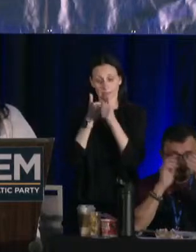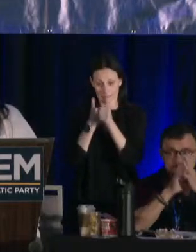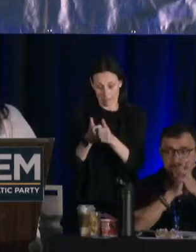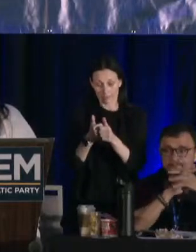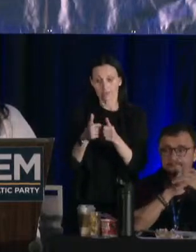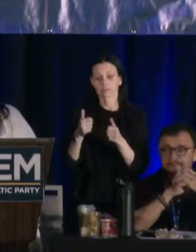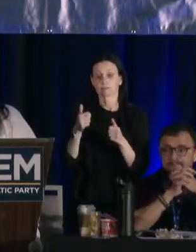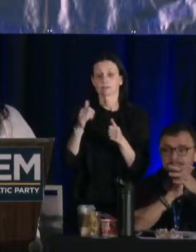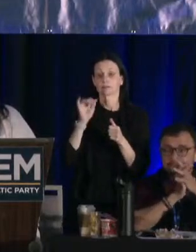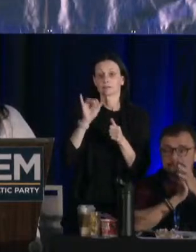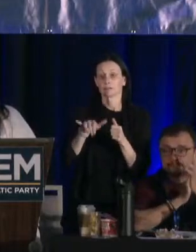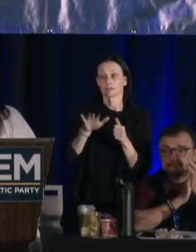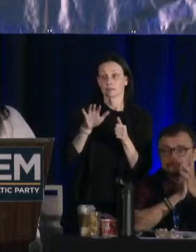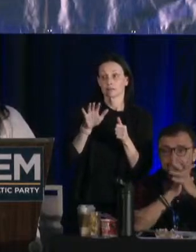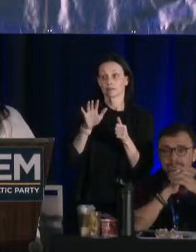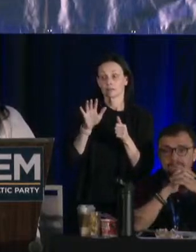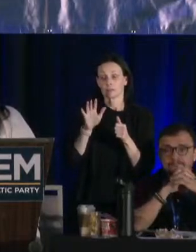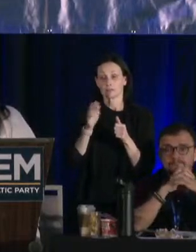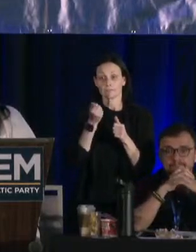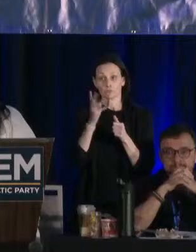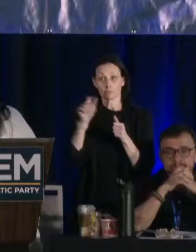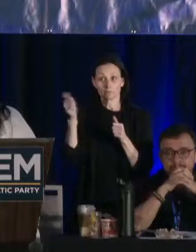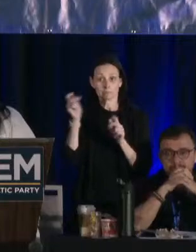include Brownie and Mary Democrats of California,